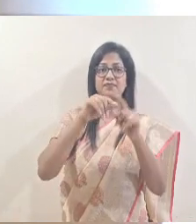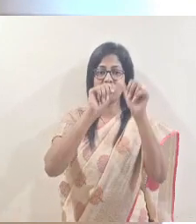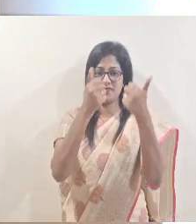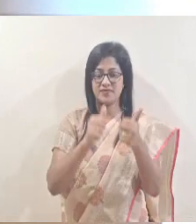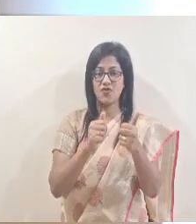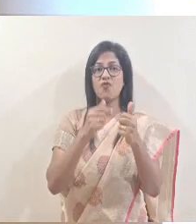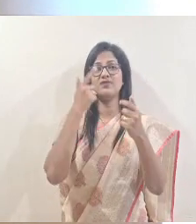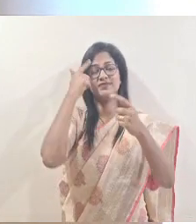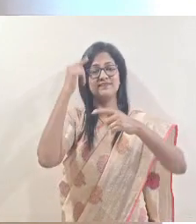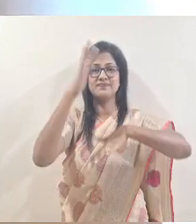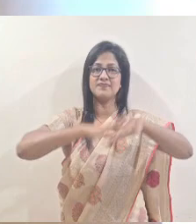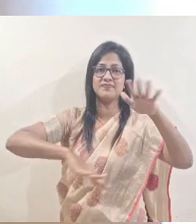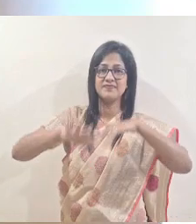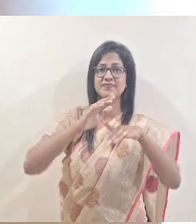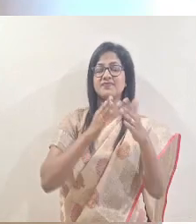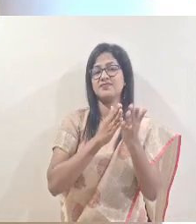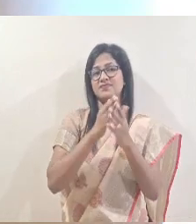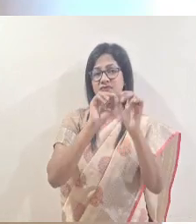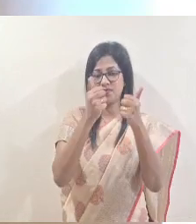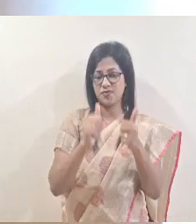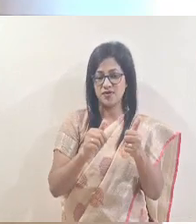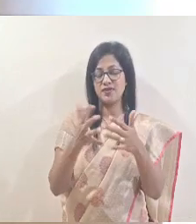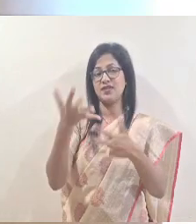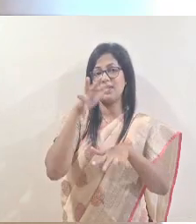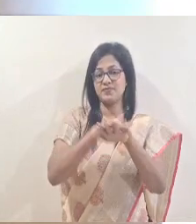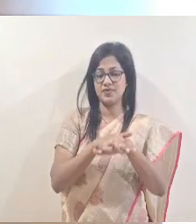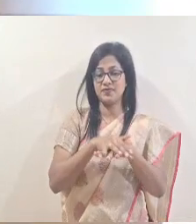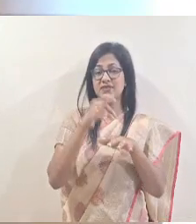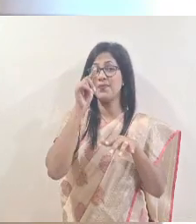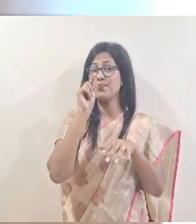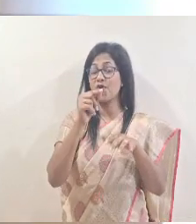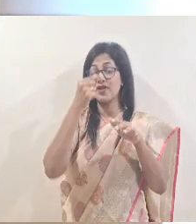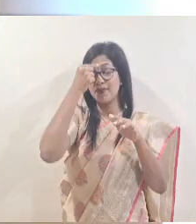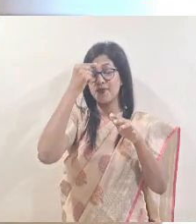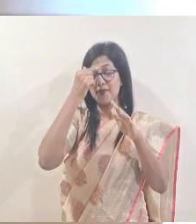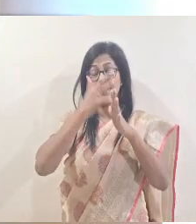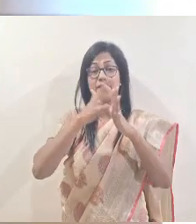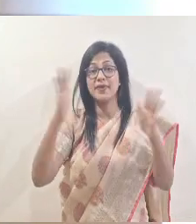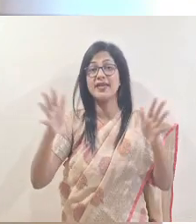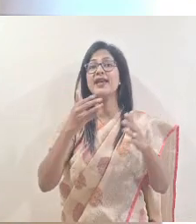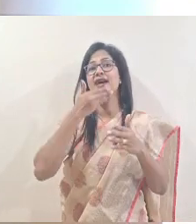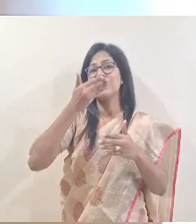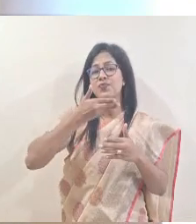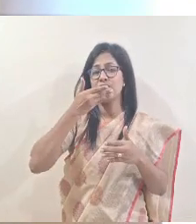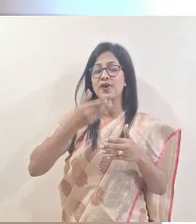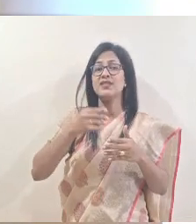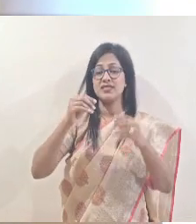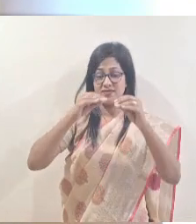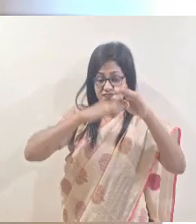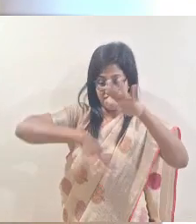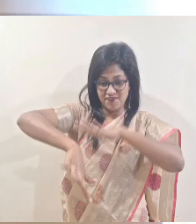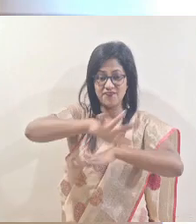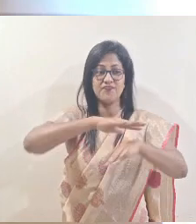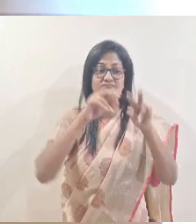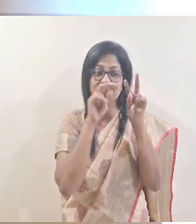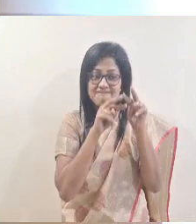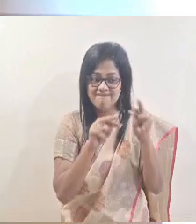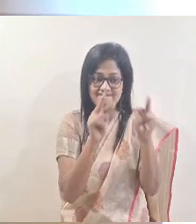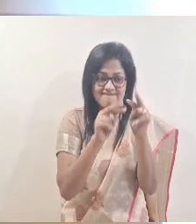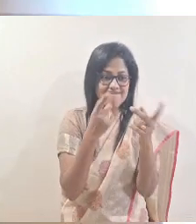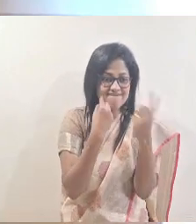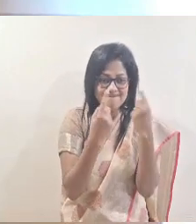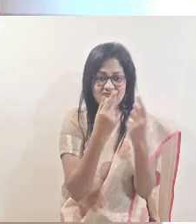models to absorb that error as well. I think the larger point is it's be advisable to do some on-field verifications